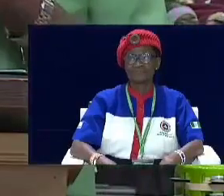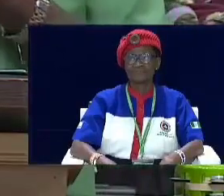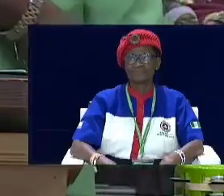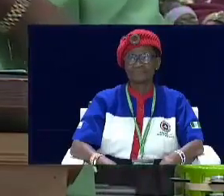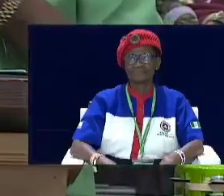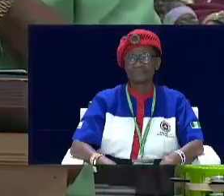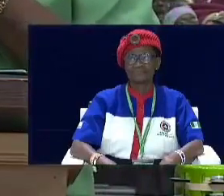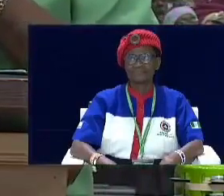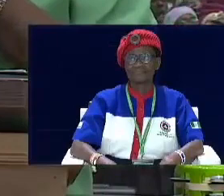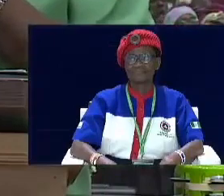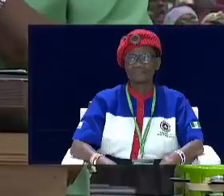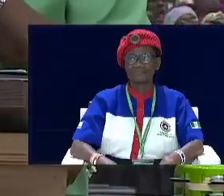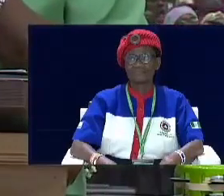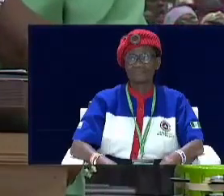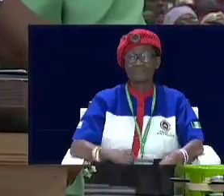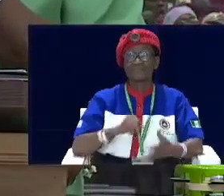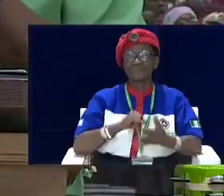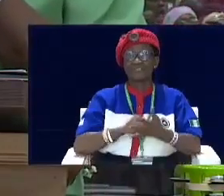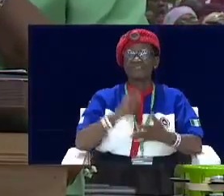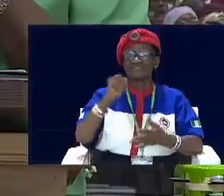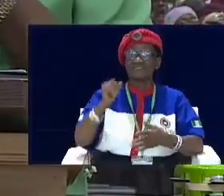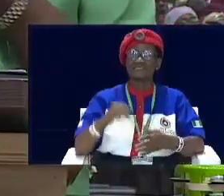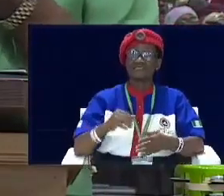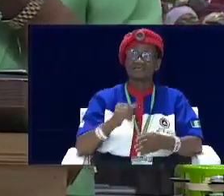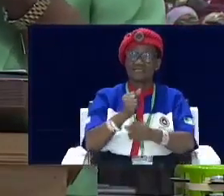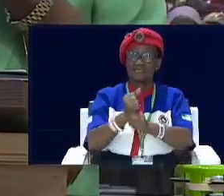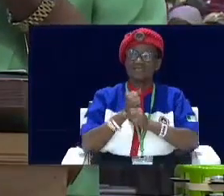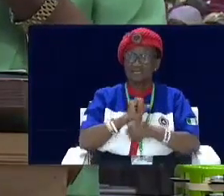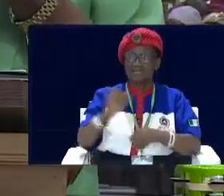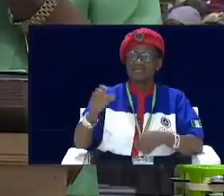Ah, this is getting interesting. Amen.